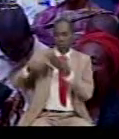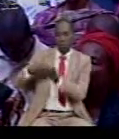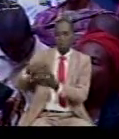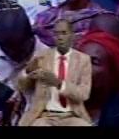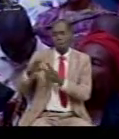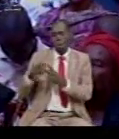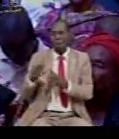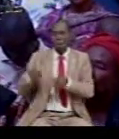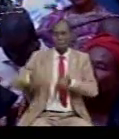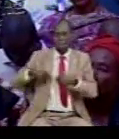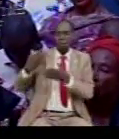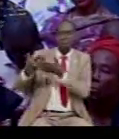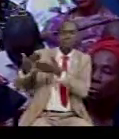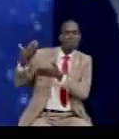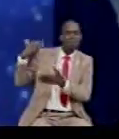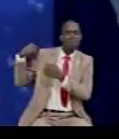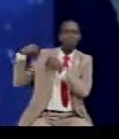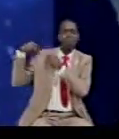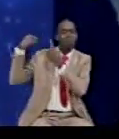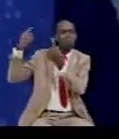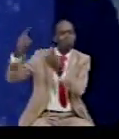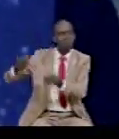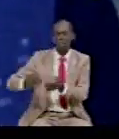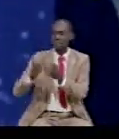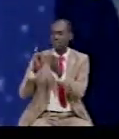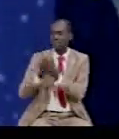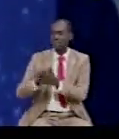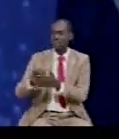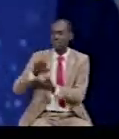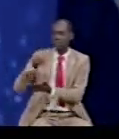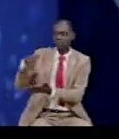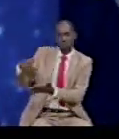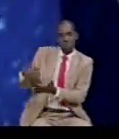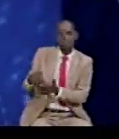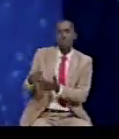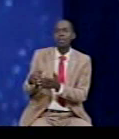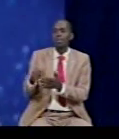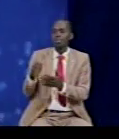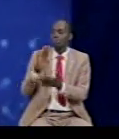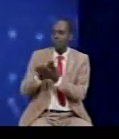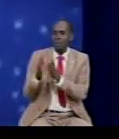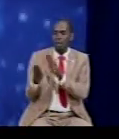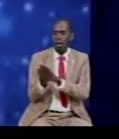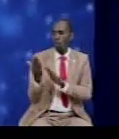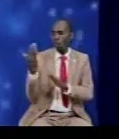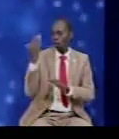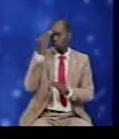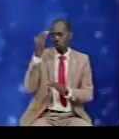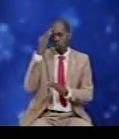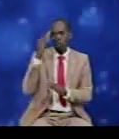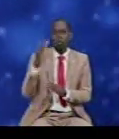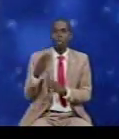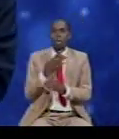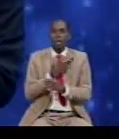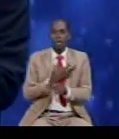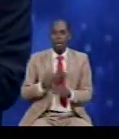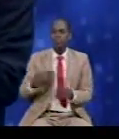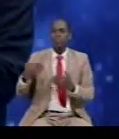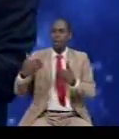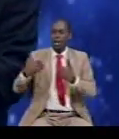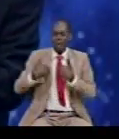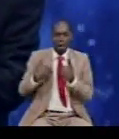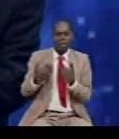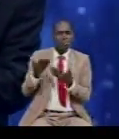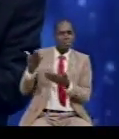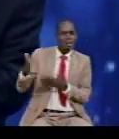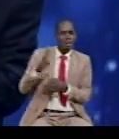here since the village, you know, became a recognized village, has there been anybody